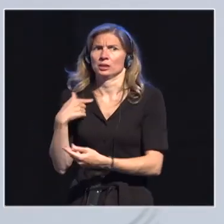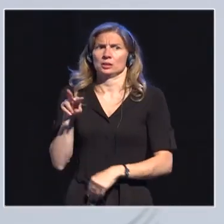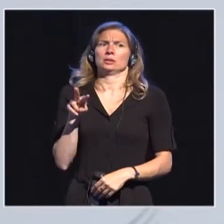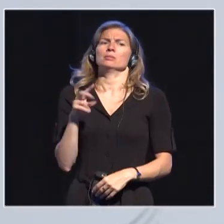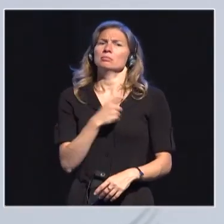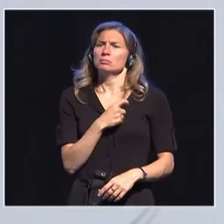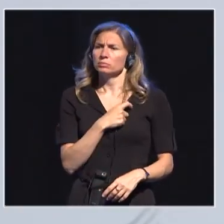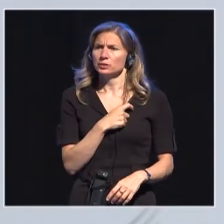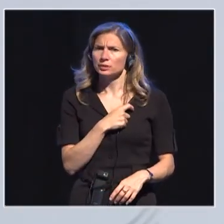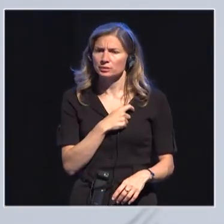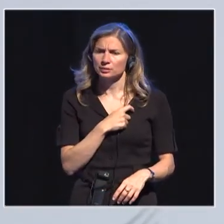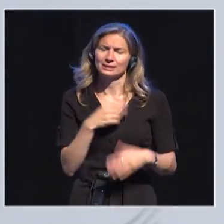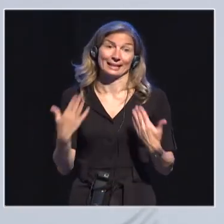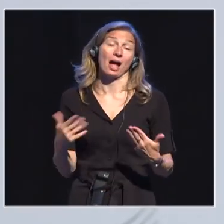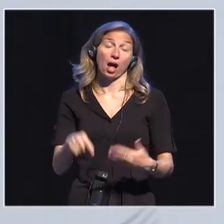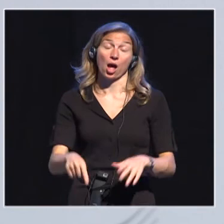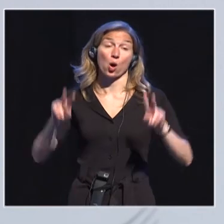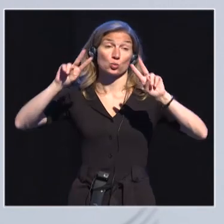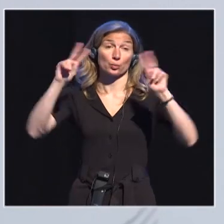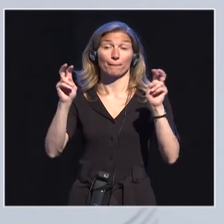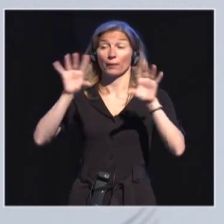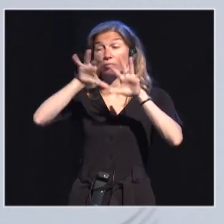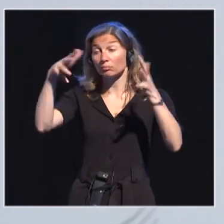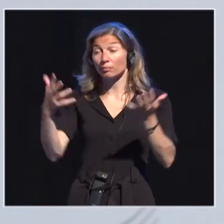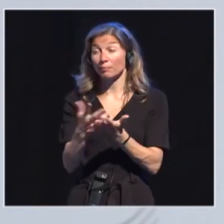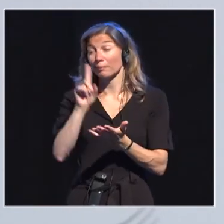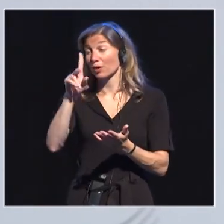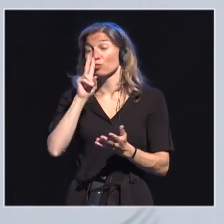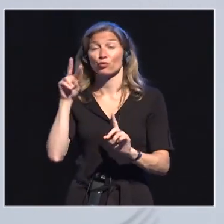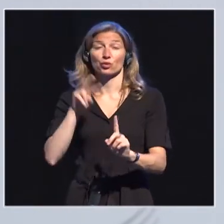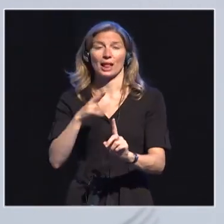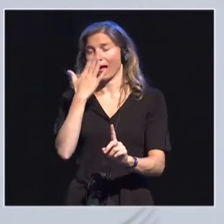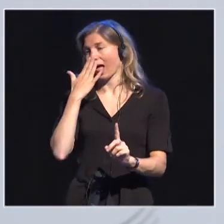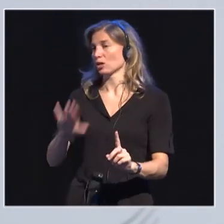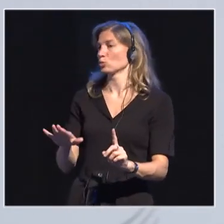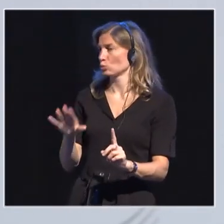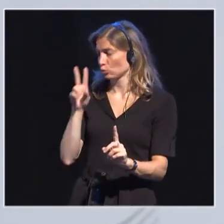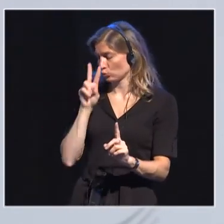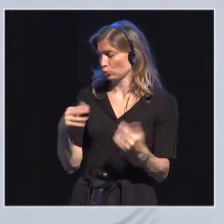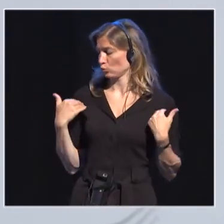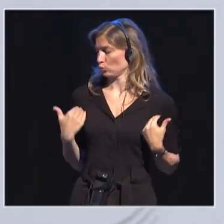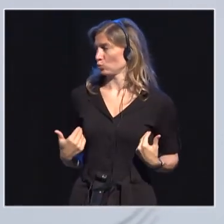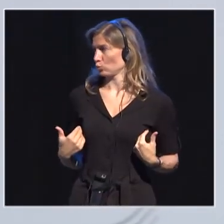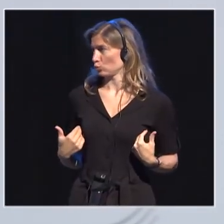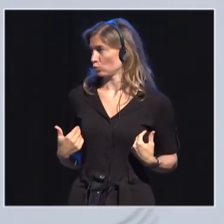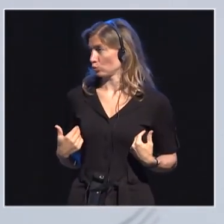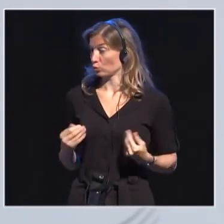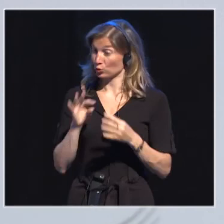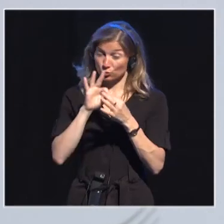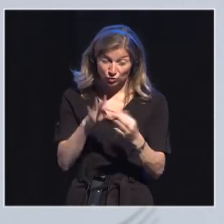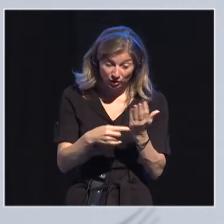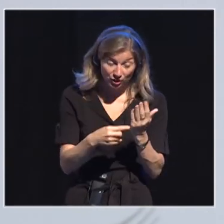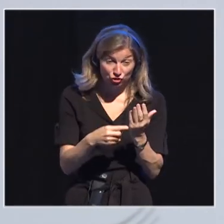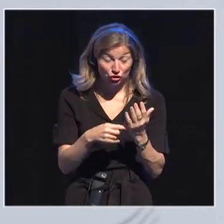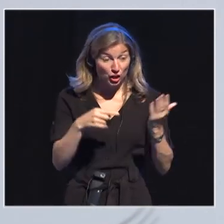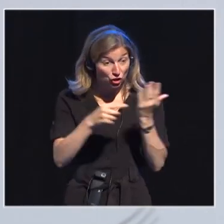around the world. But in the end, it's all about attitude. What's our attitude towards technology? Do we see it as something that we can shape and that